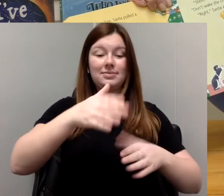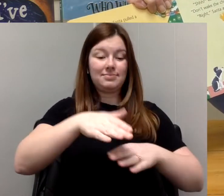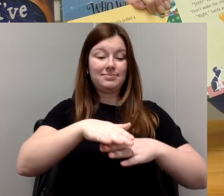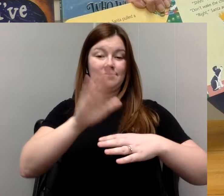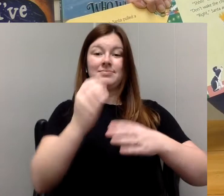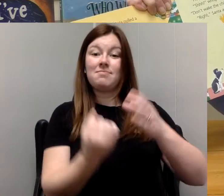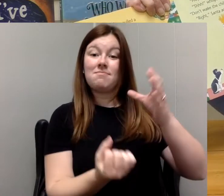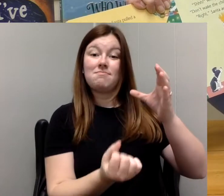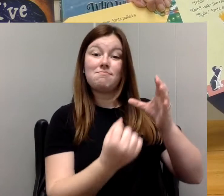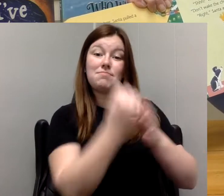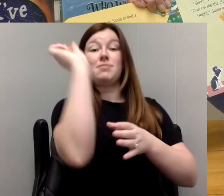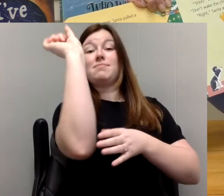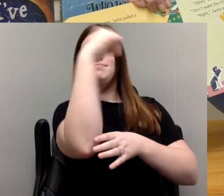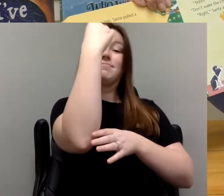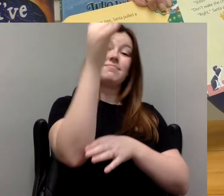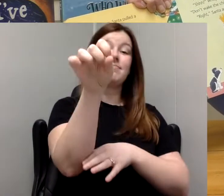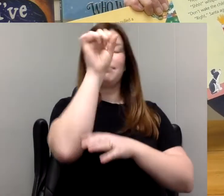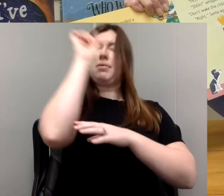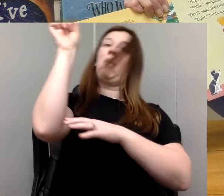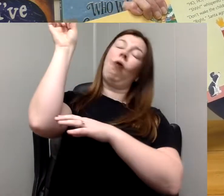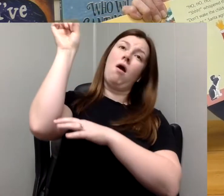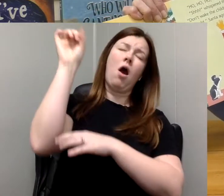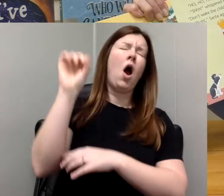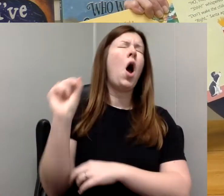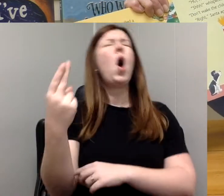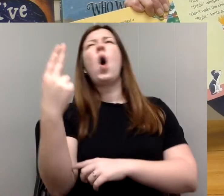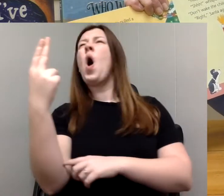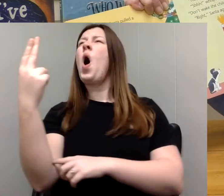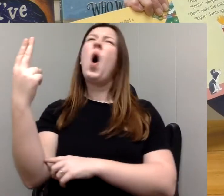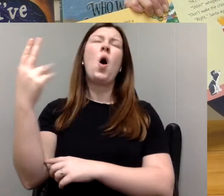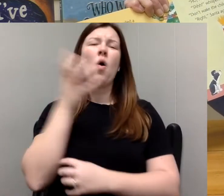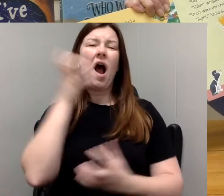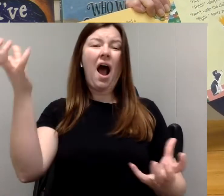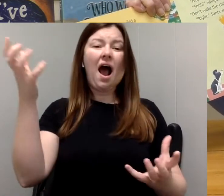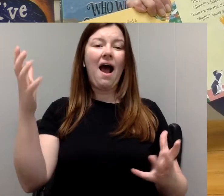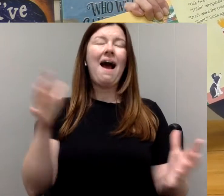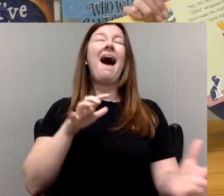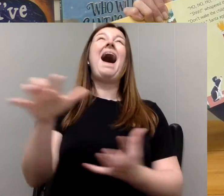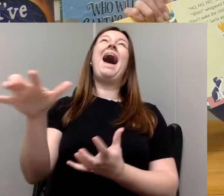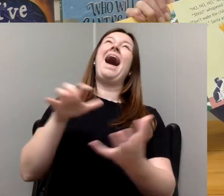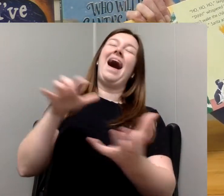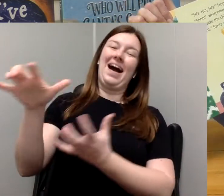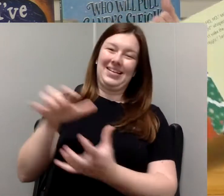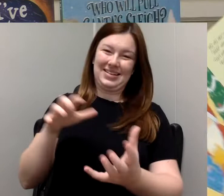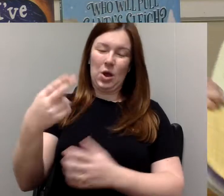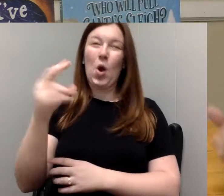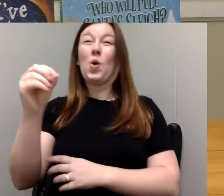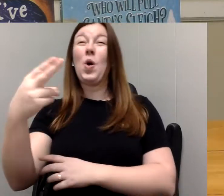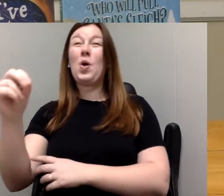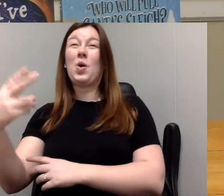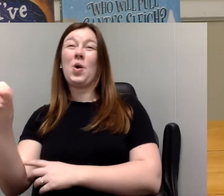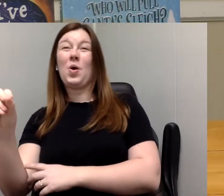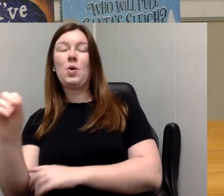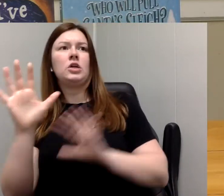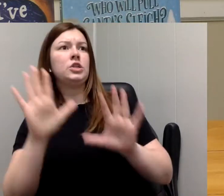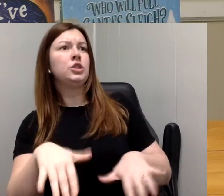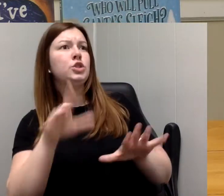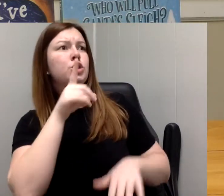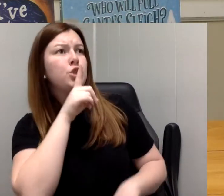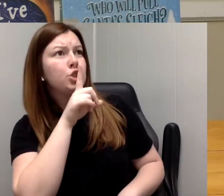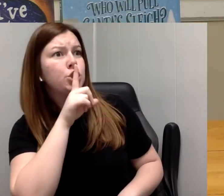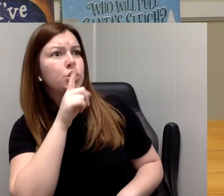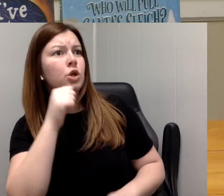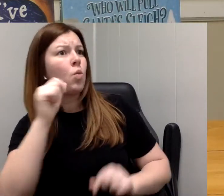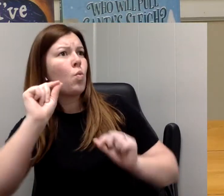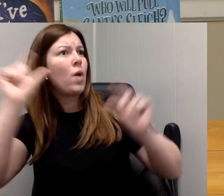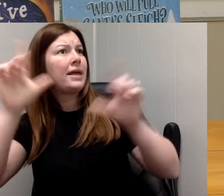ho, ho, ho, laughed Santa. Shh, whispered the dog. Don't wake the children. Right, Santa